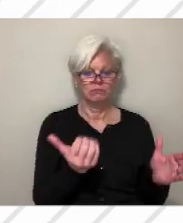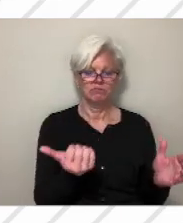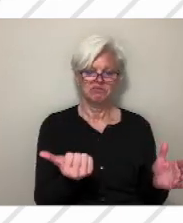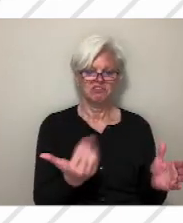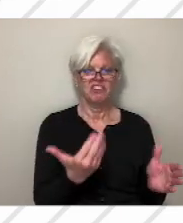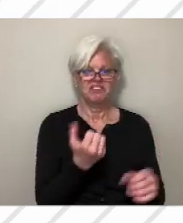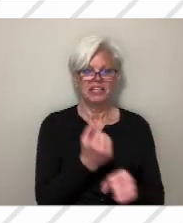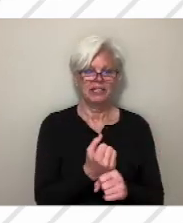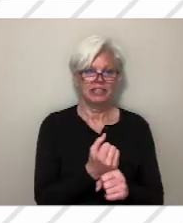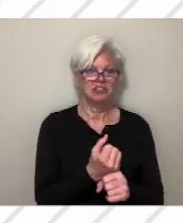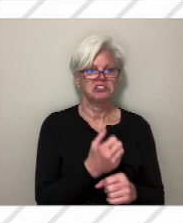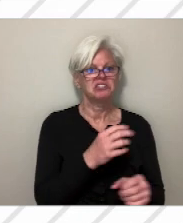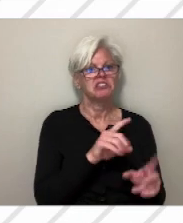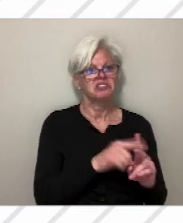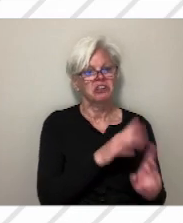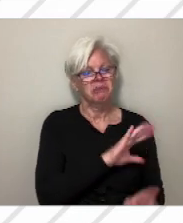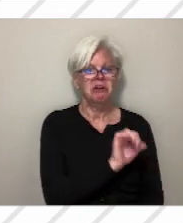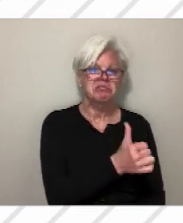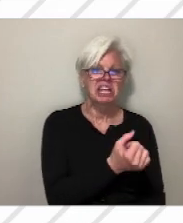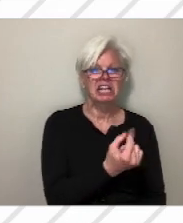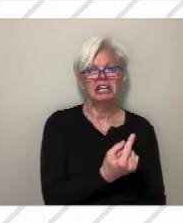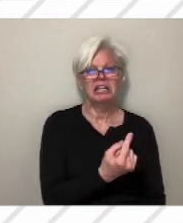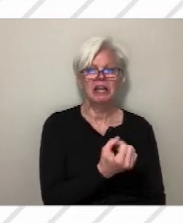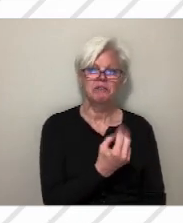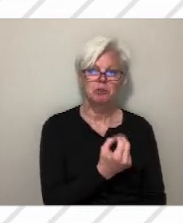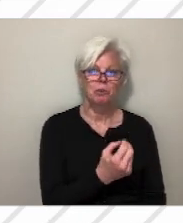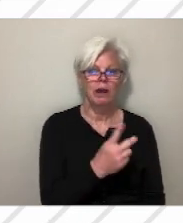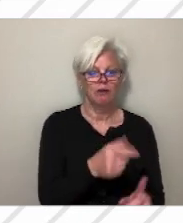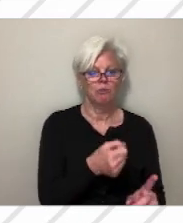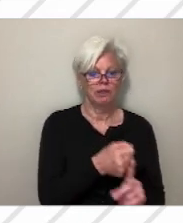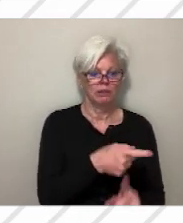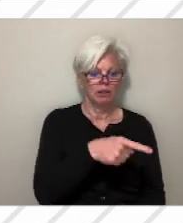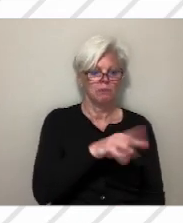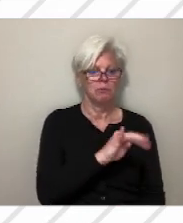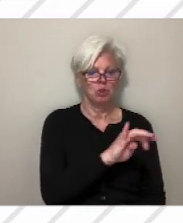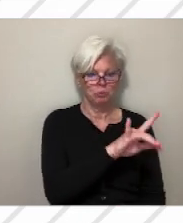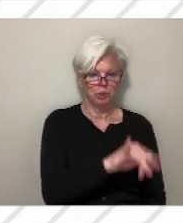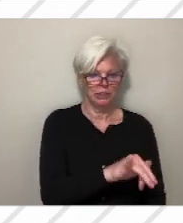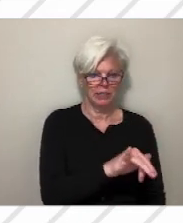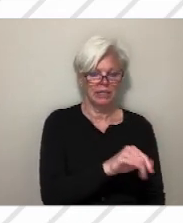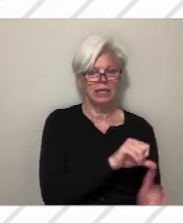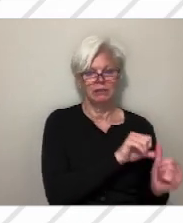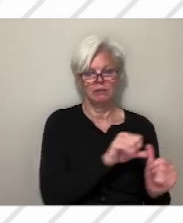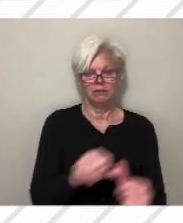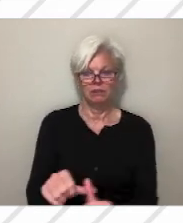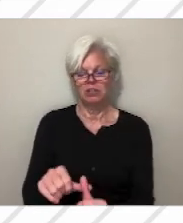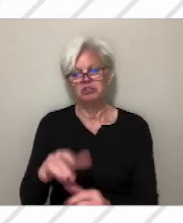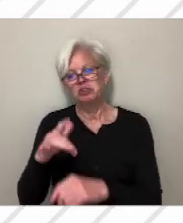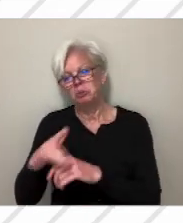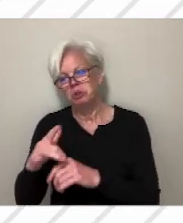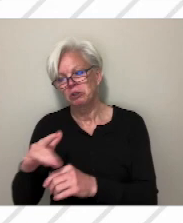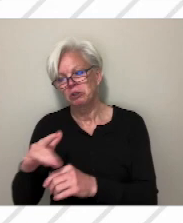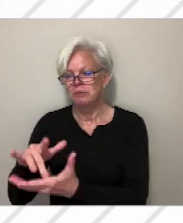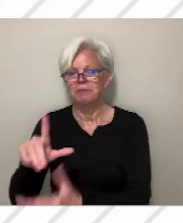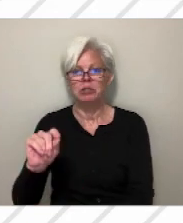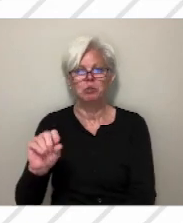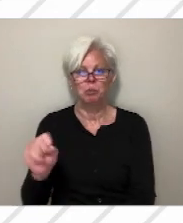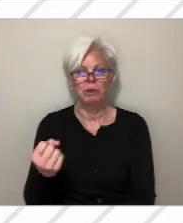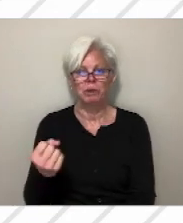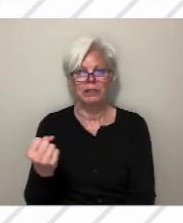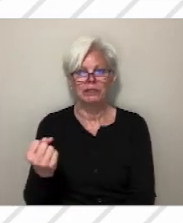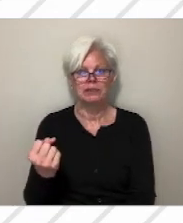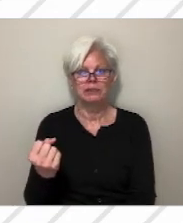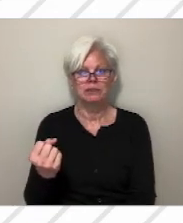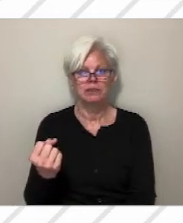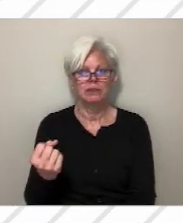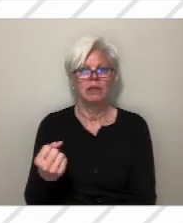11 or 12 when puberty kicks in and endures through the early to mid-20s. It's no coincidence that we have such a